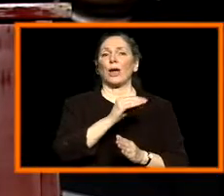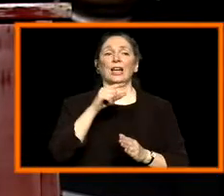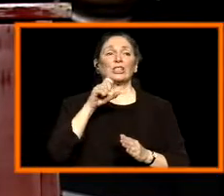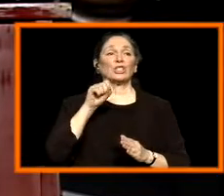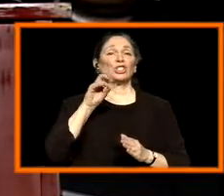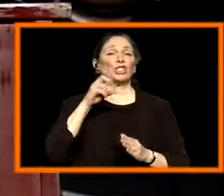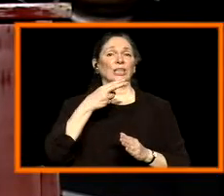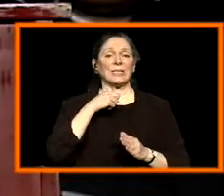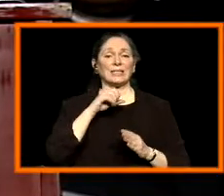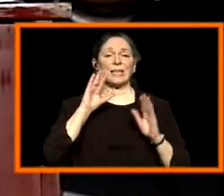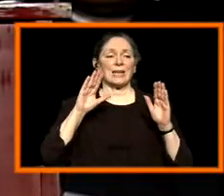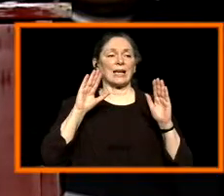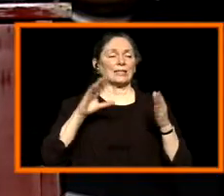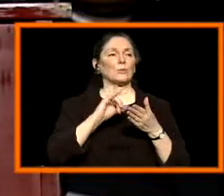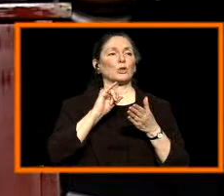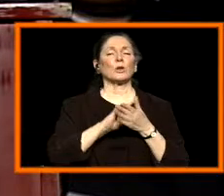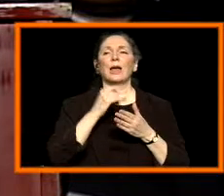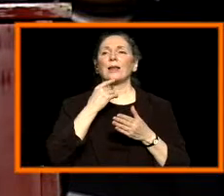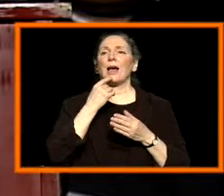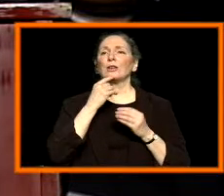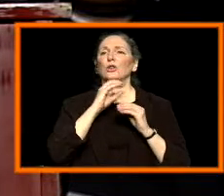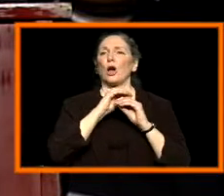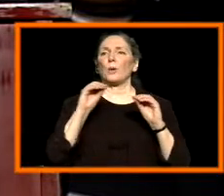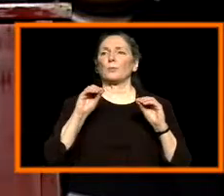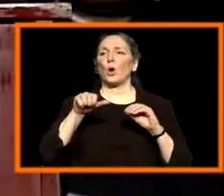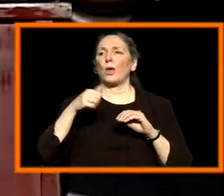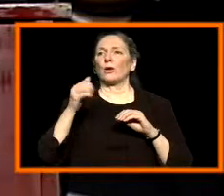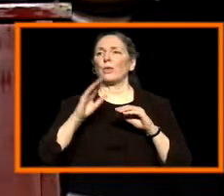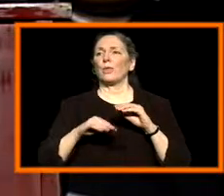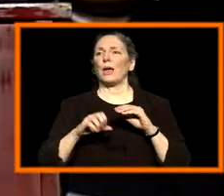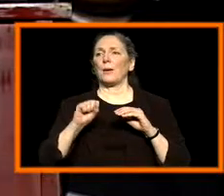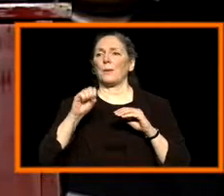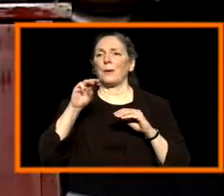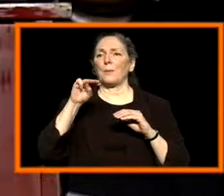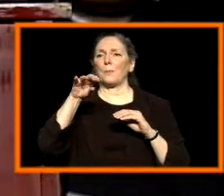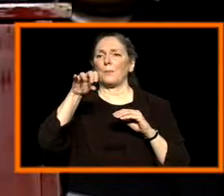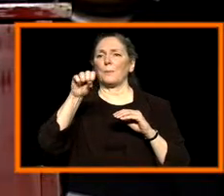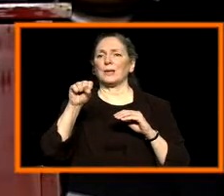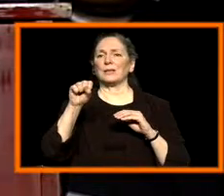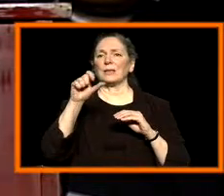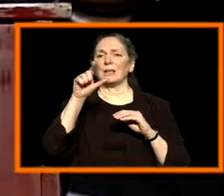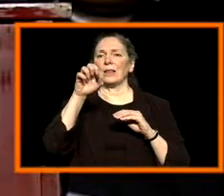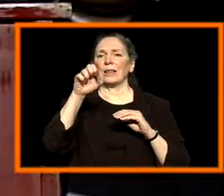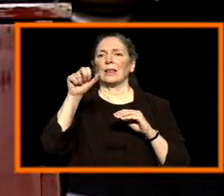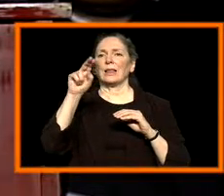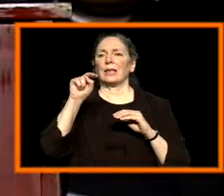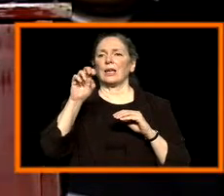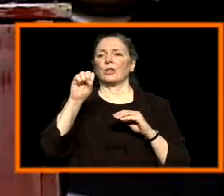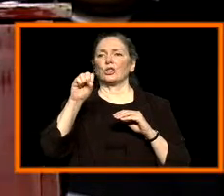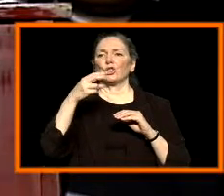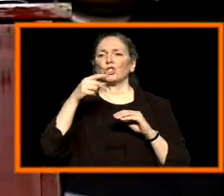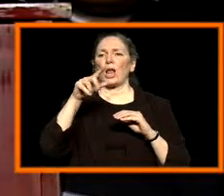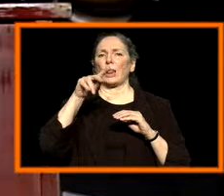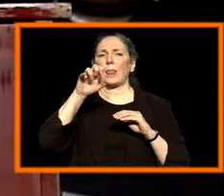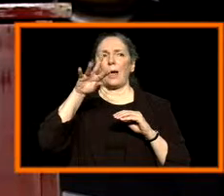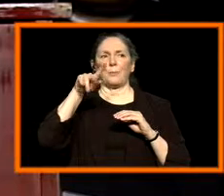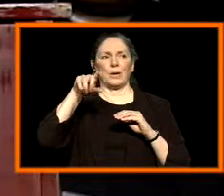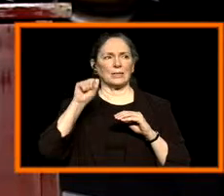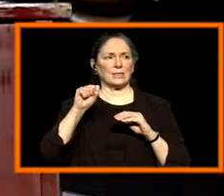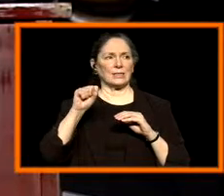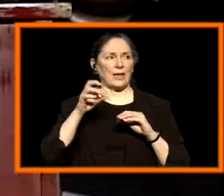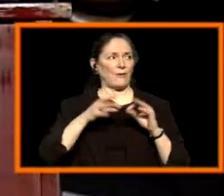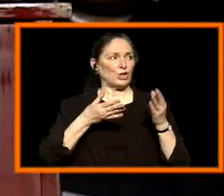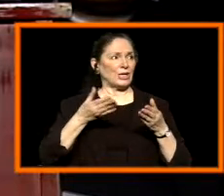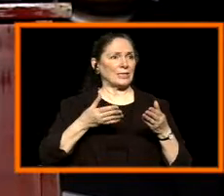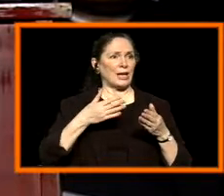is an exceptional student, and I speak of none other than Mrs. Leanne Shalepis. If she is here, will you